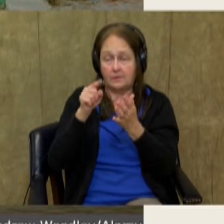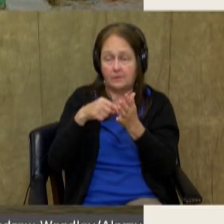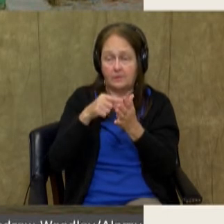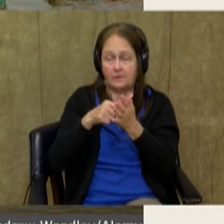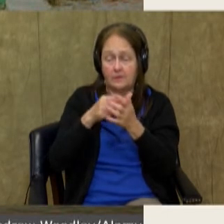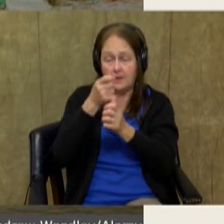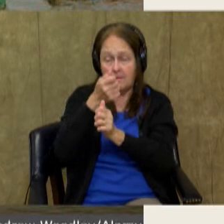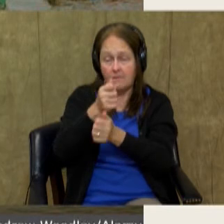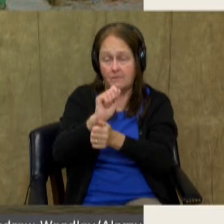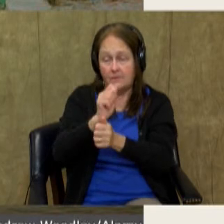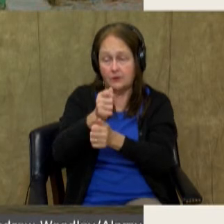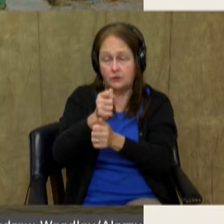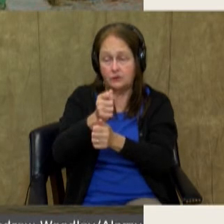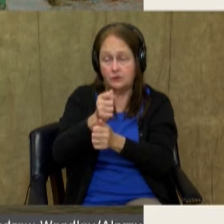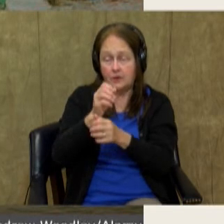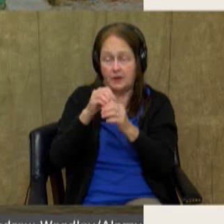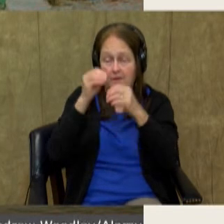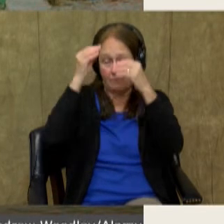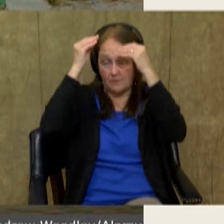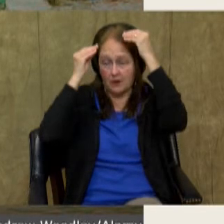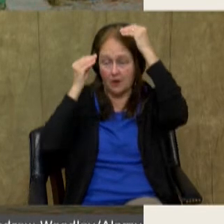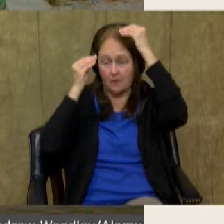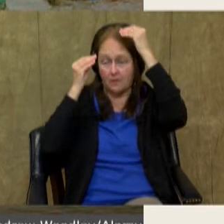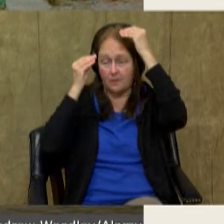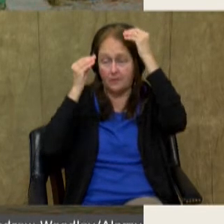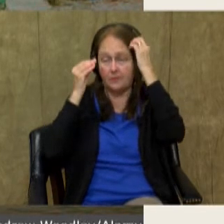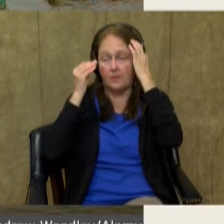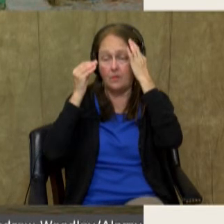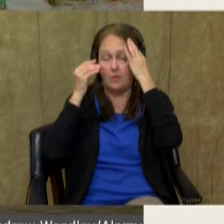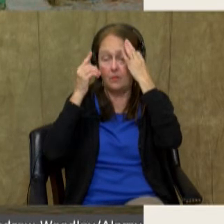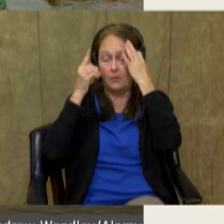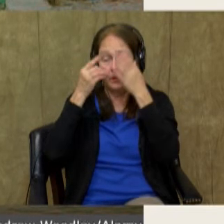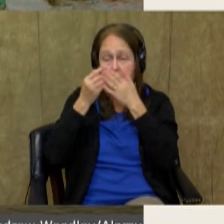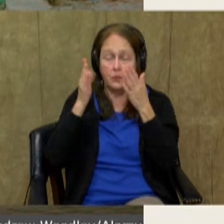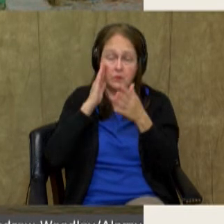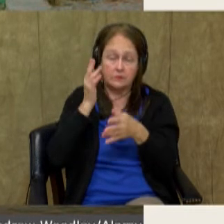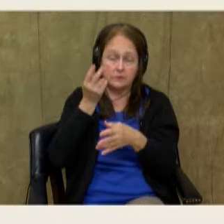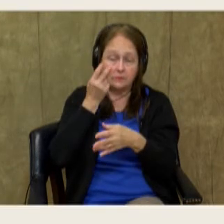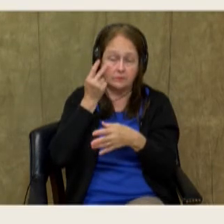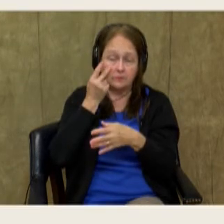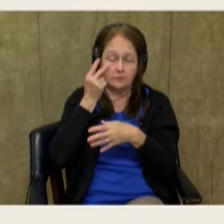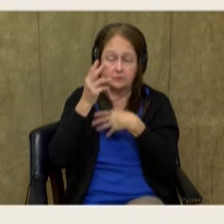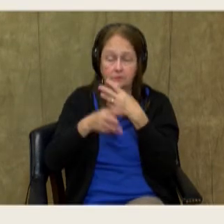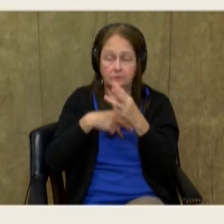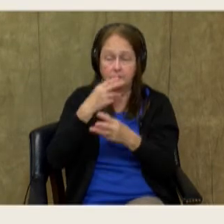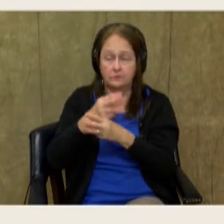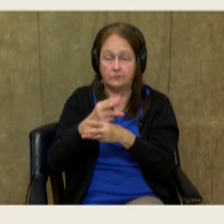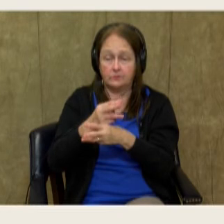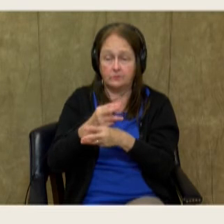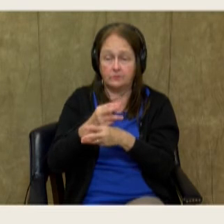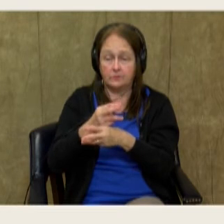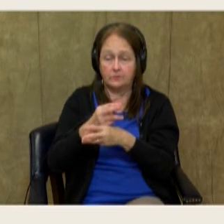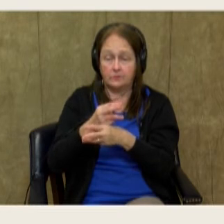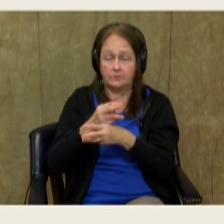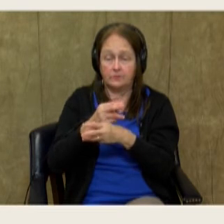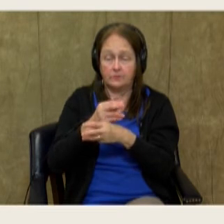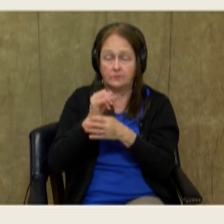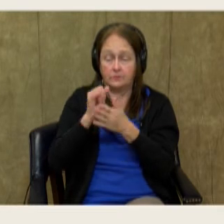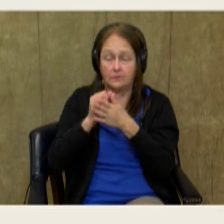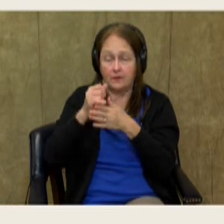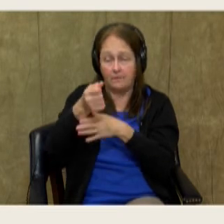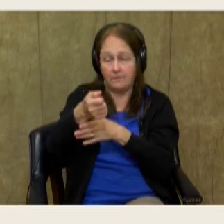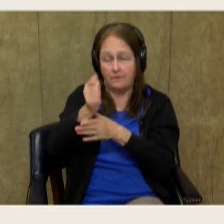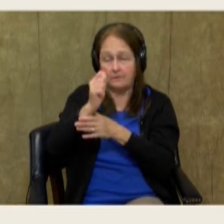a fishing village in Vietnam. One thing you'll see in this area of the world is a focus on